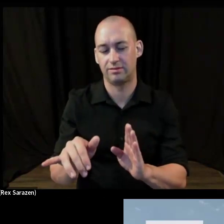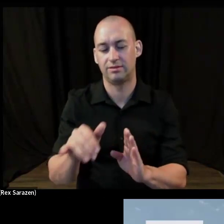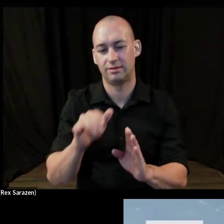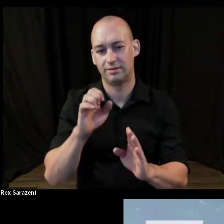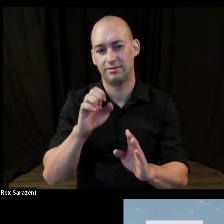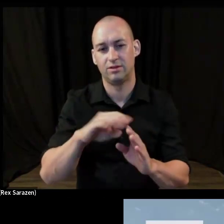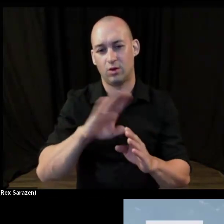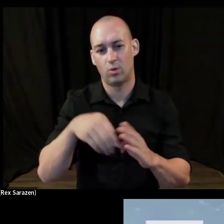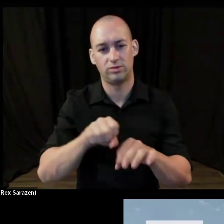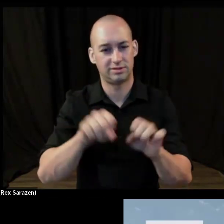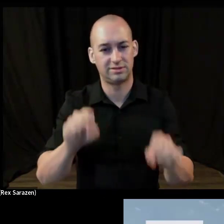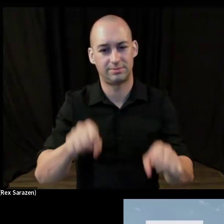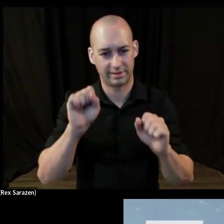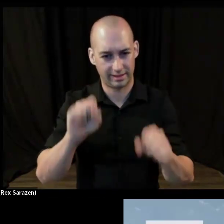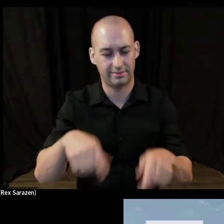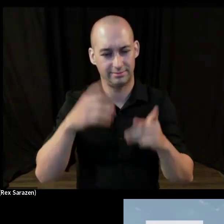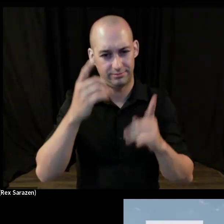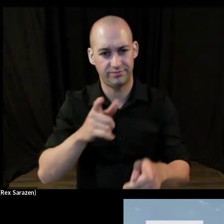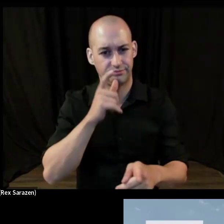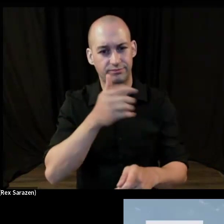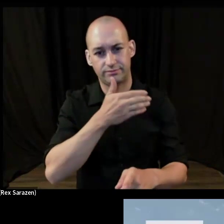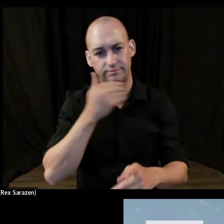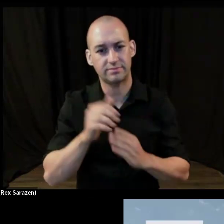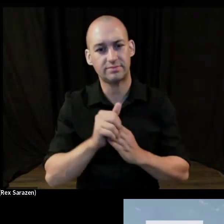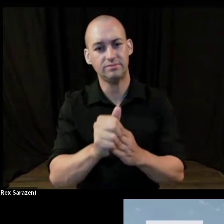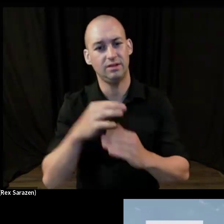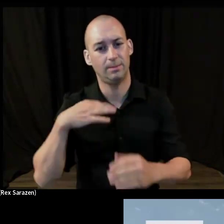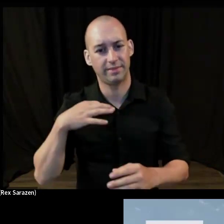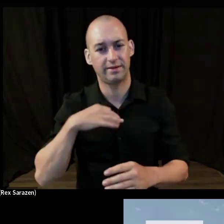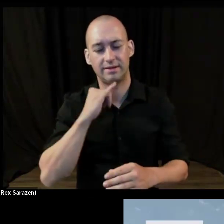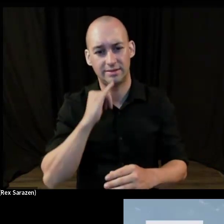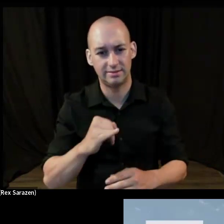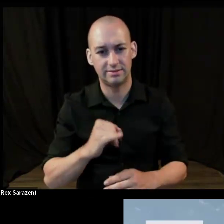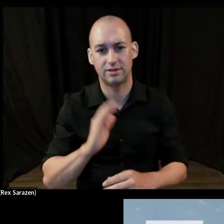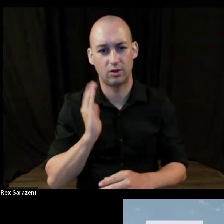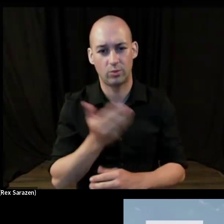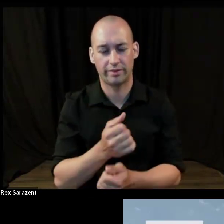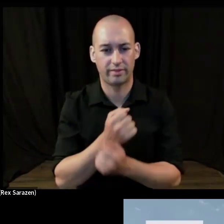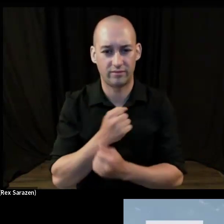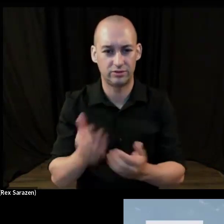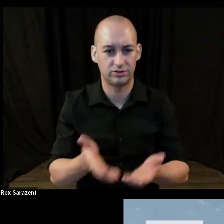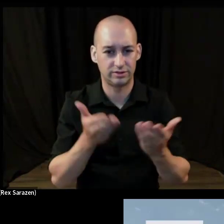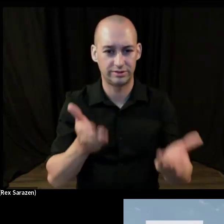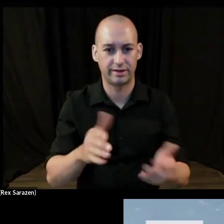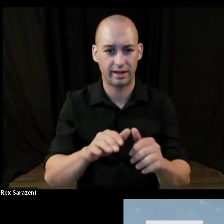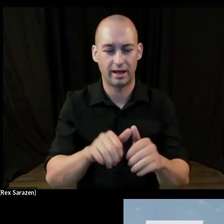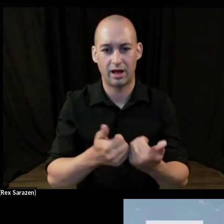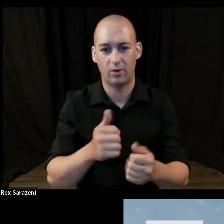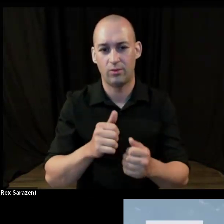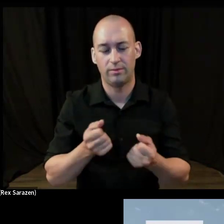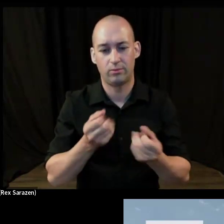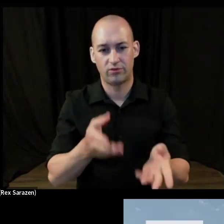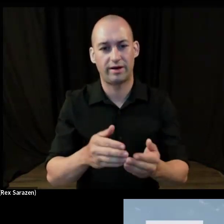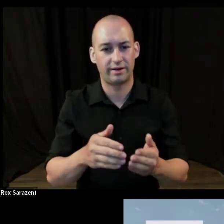determine who the best lead applicant will be. We would love suggestions on how we could provide guidance